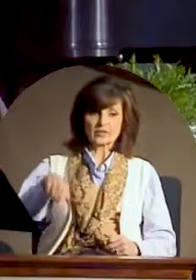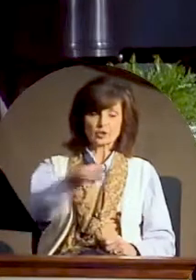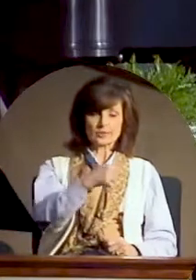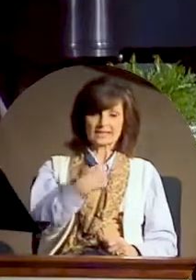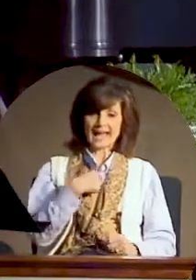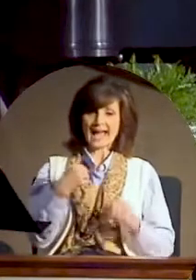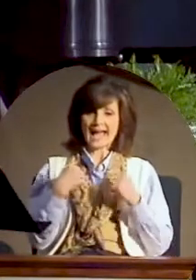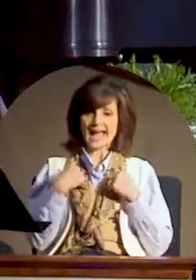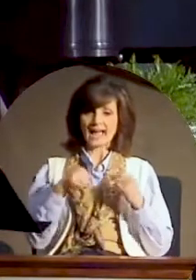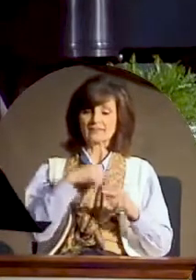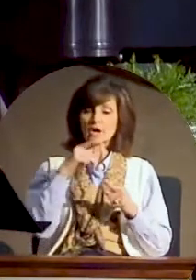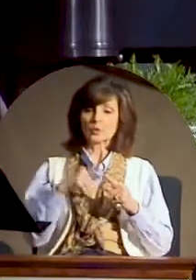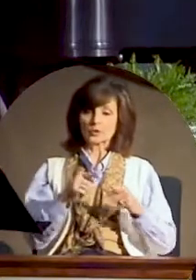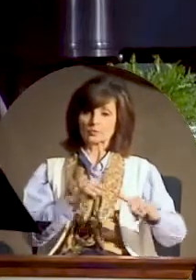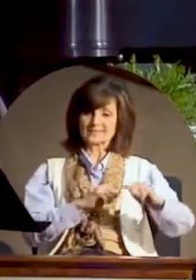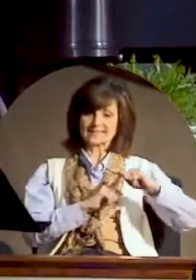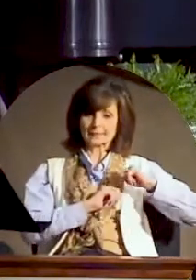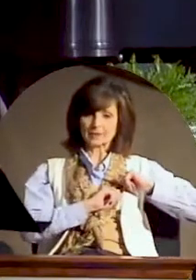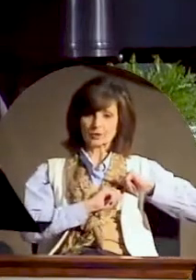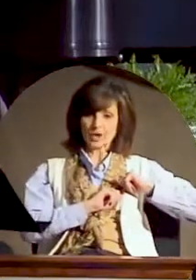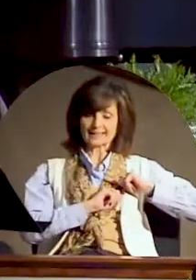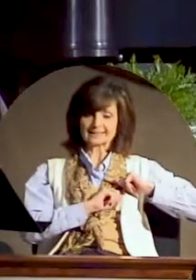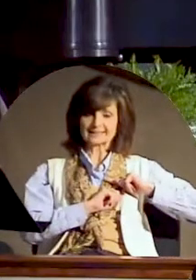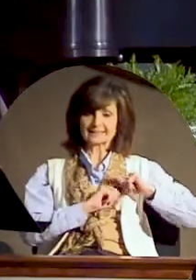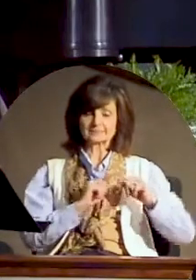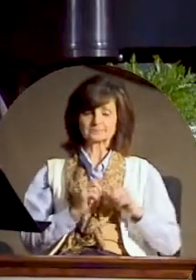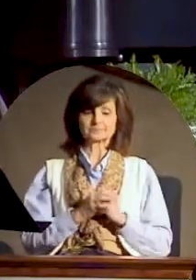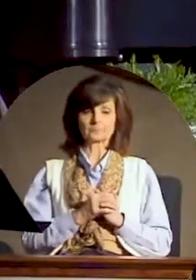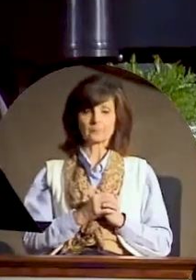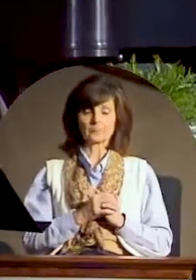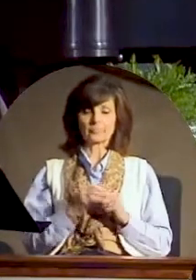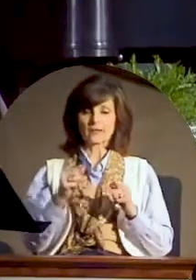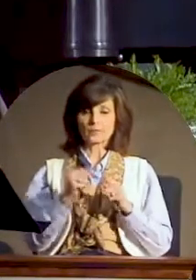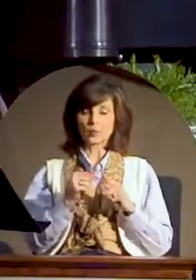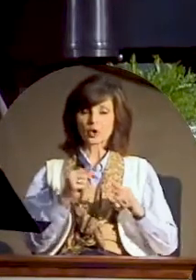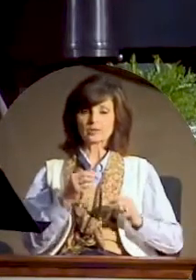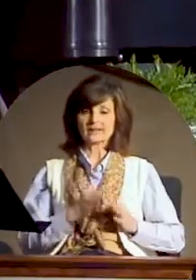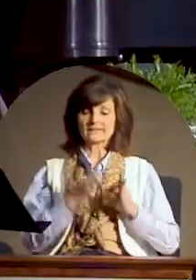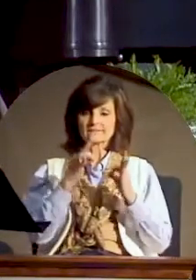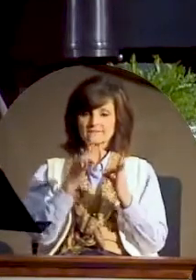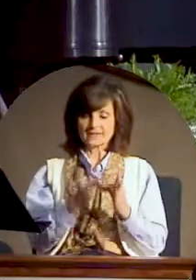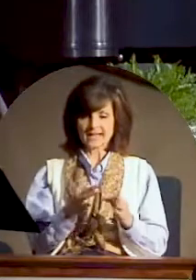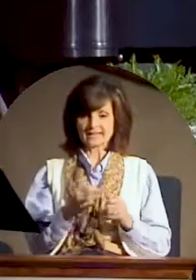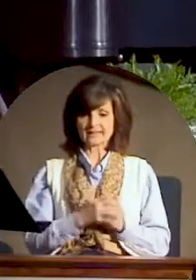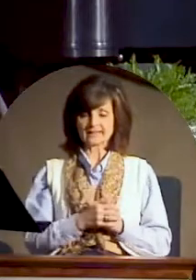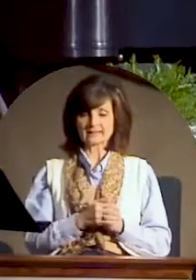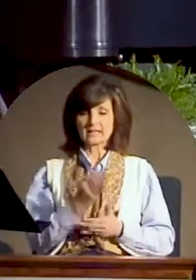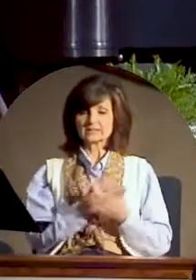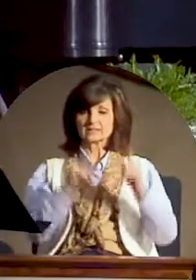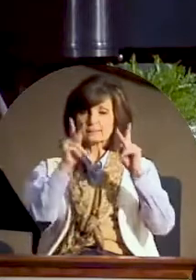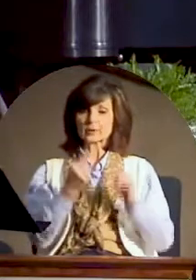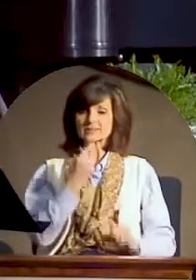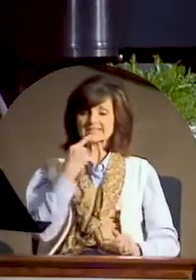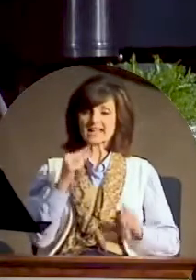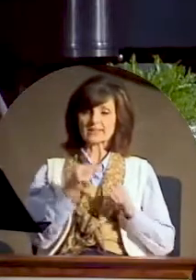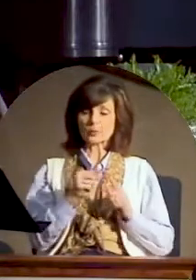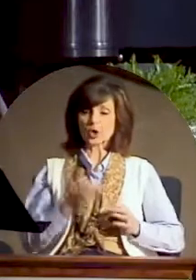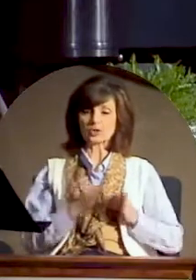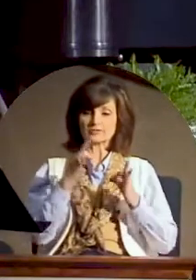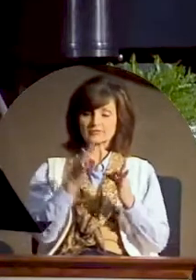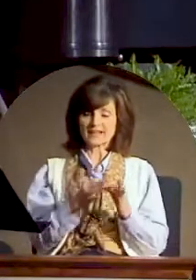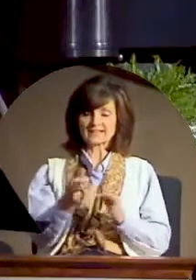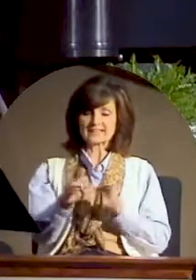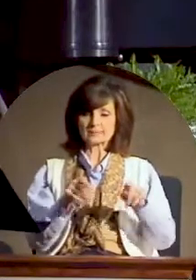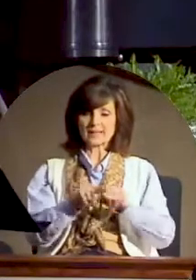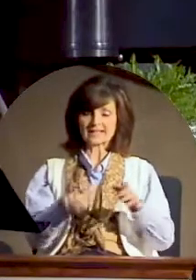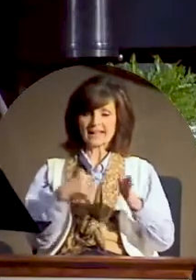exercised when we got saved by the grace of God. The word faith, listen to this. Someone once said the word faith is defined like